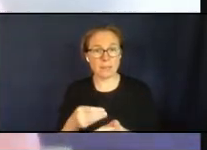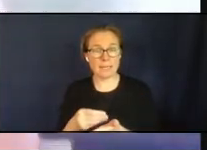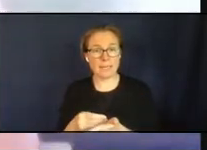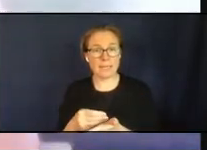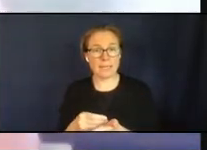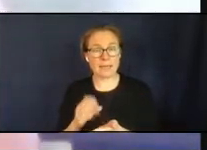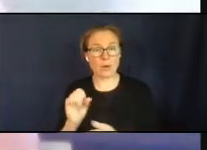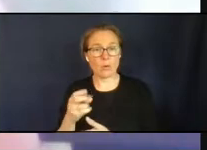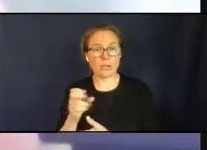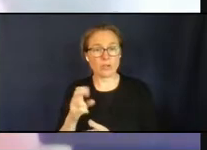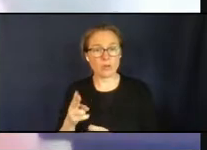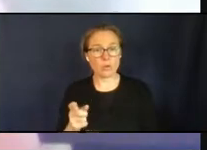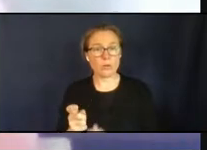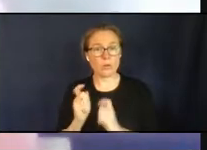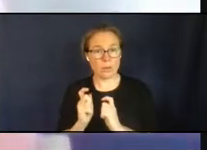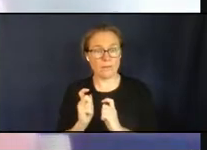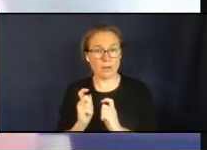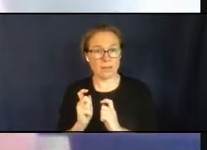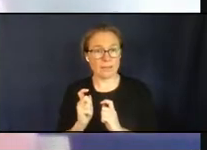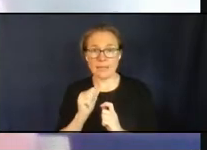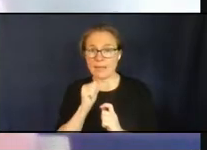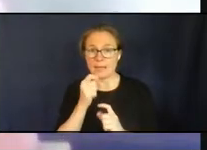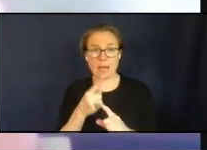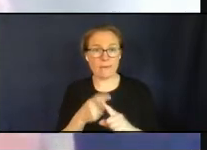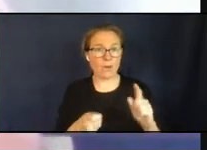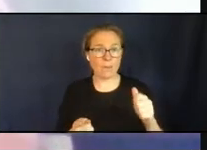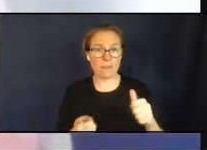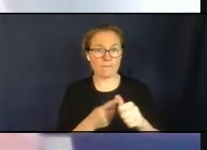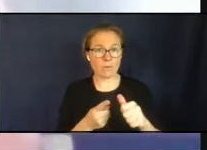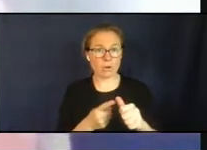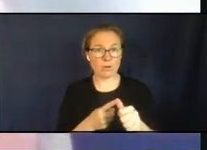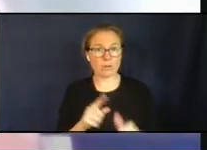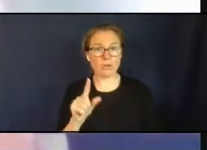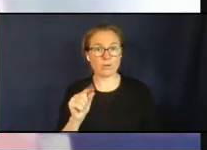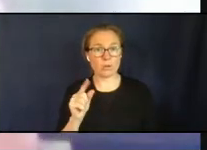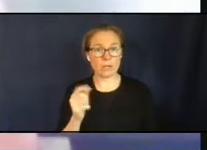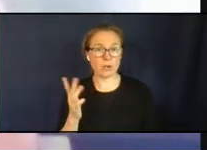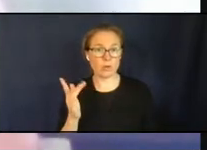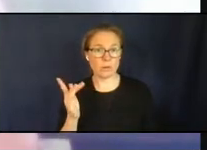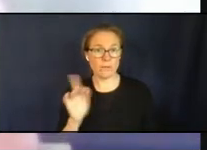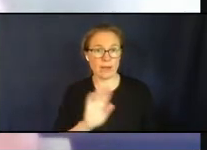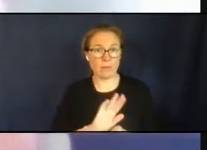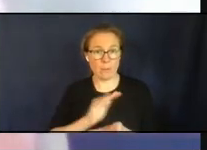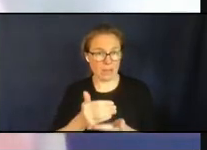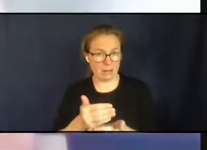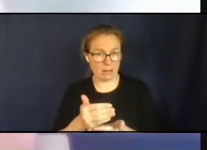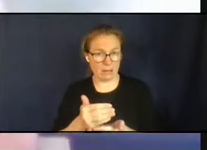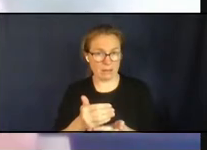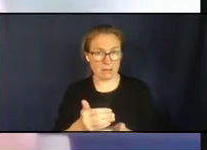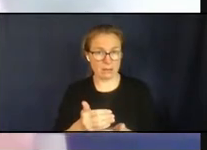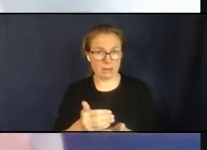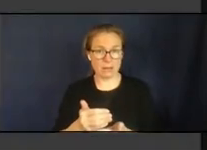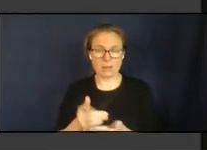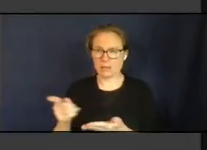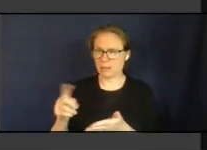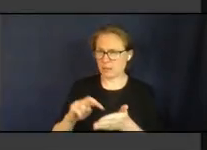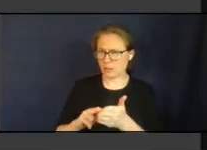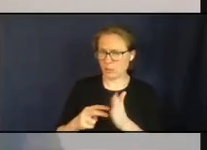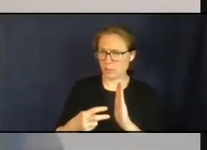the original OHSU 2025 allocation. In other words, Prashant,